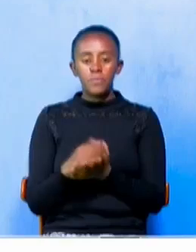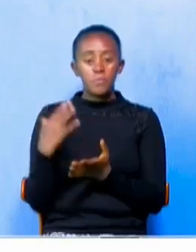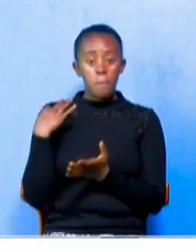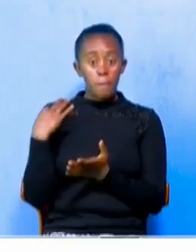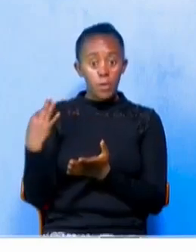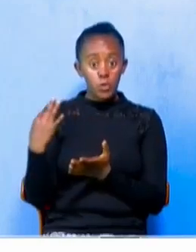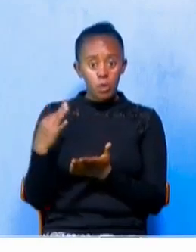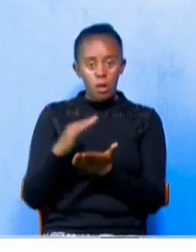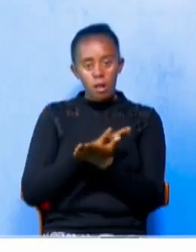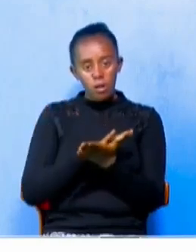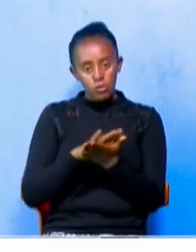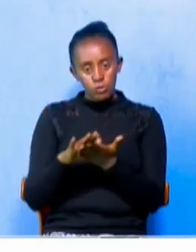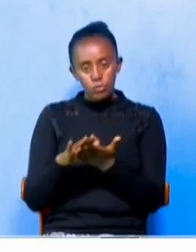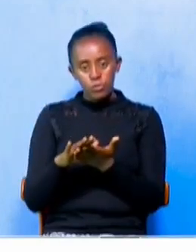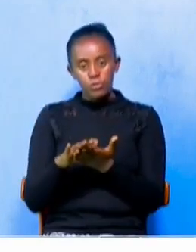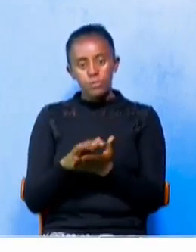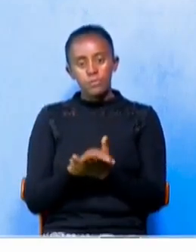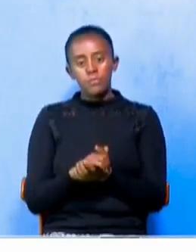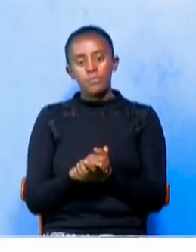Personal hygiene.